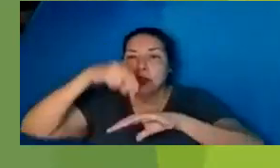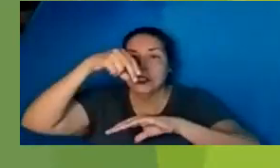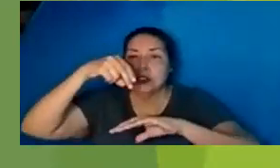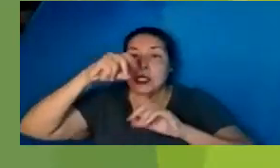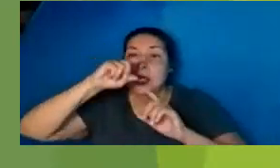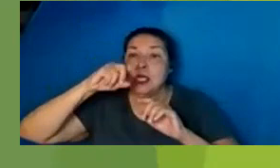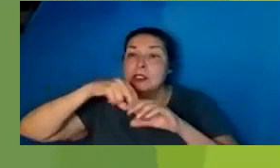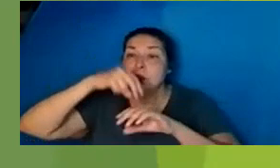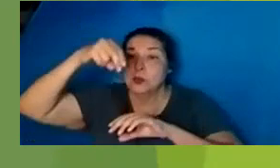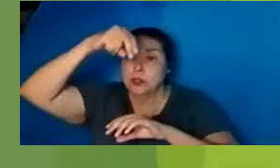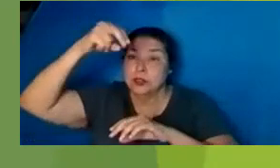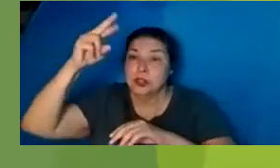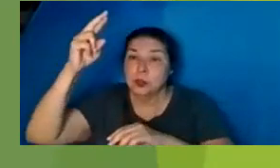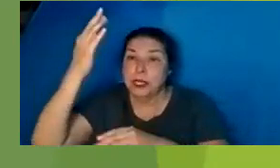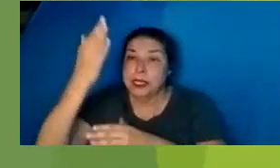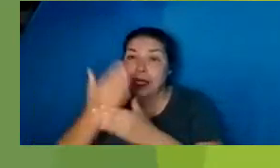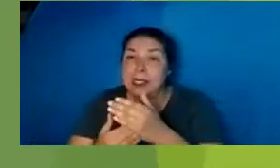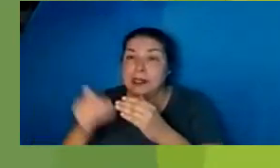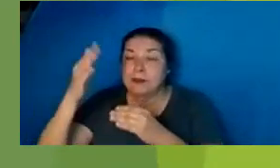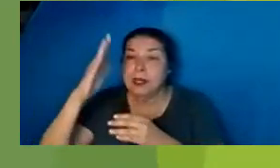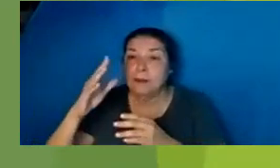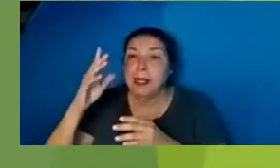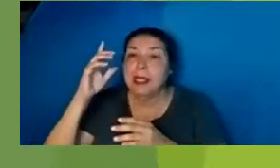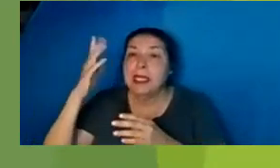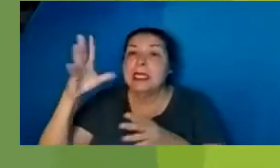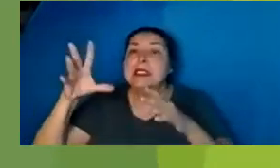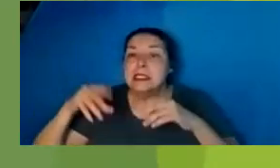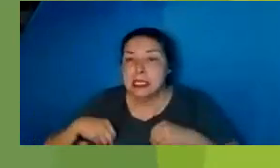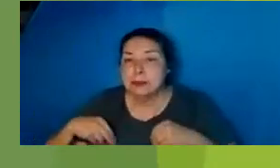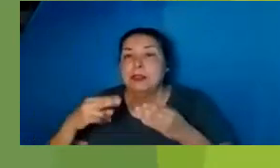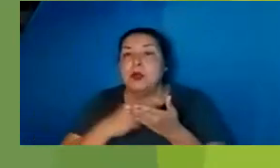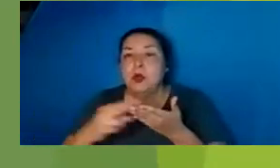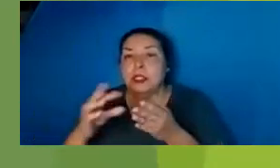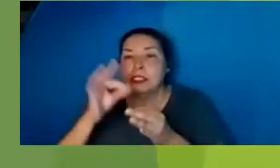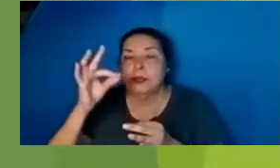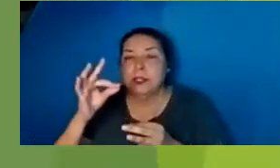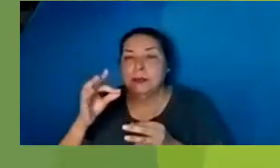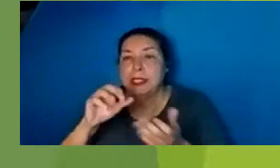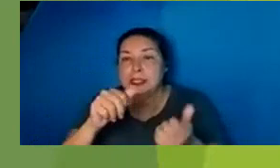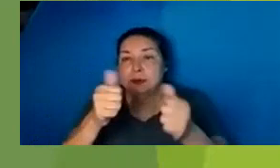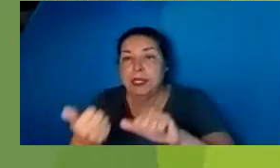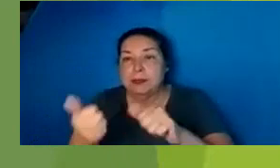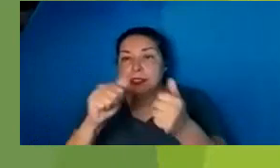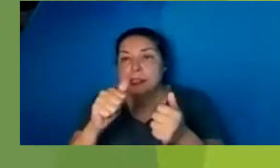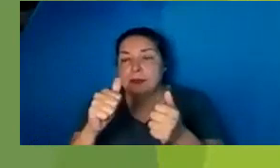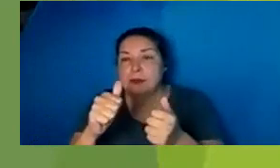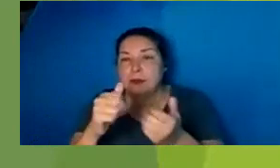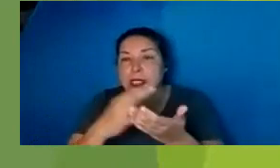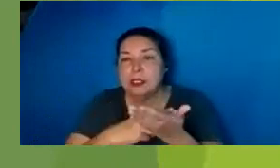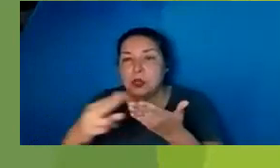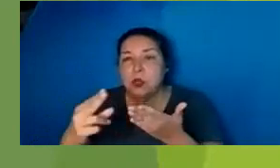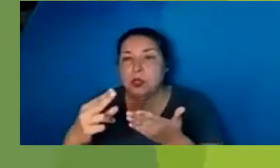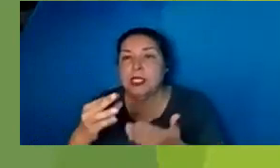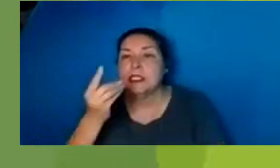the right hand of God, by his sending of the Holy Spirit, by his baptism, by his holy supper,